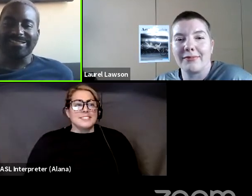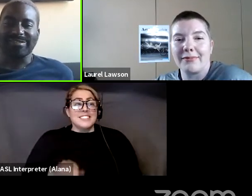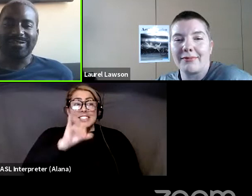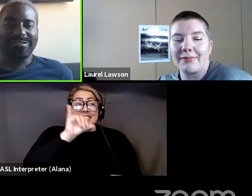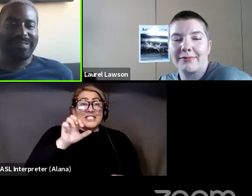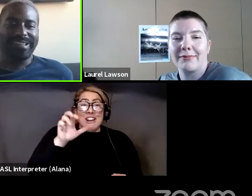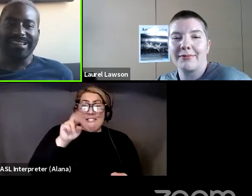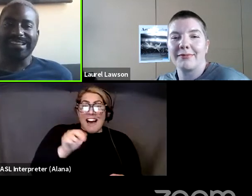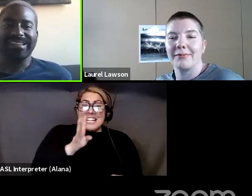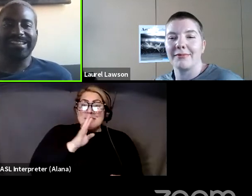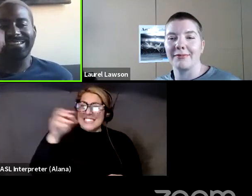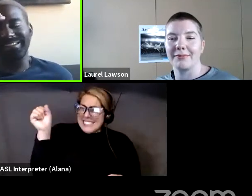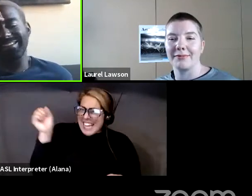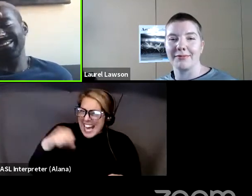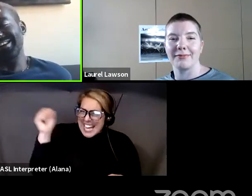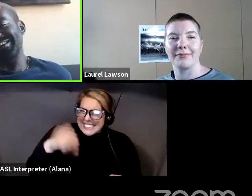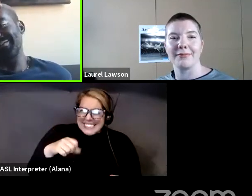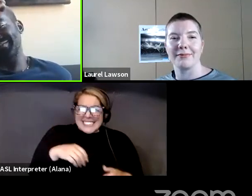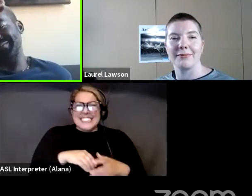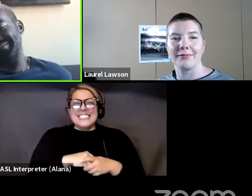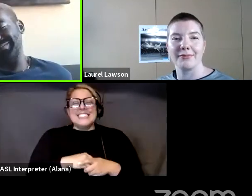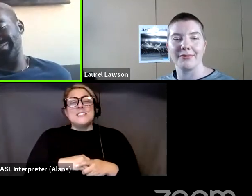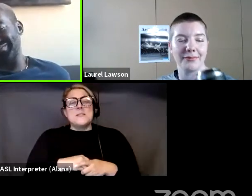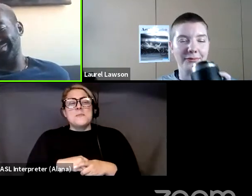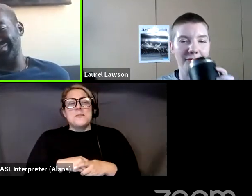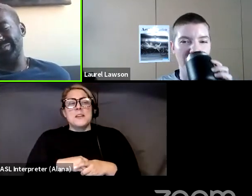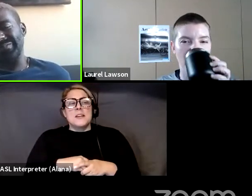Yeah, this is Jerron speaking.